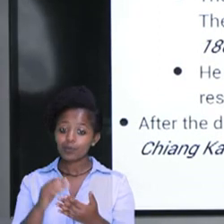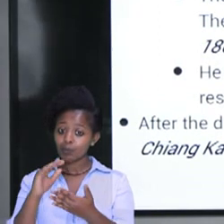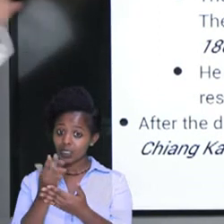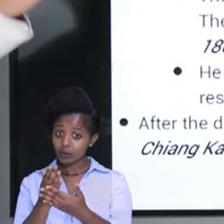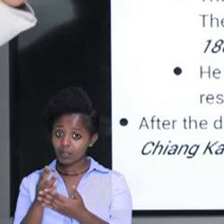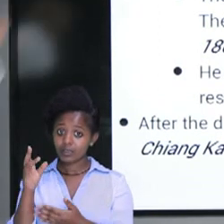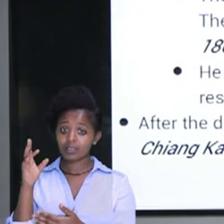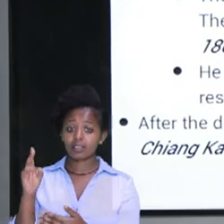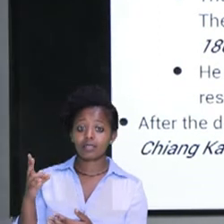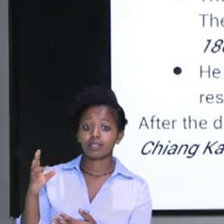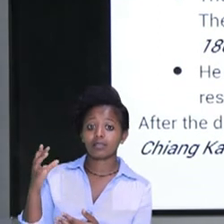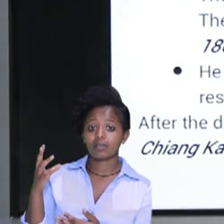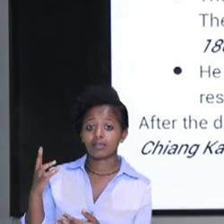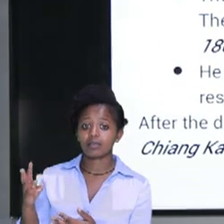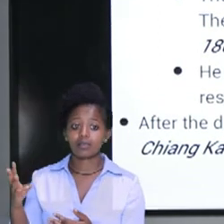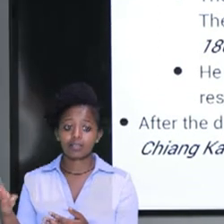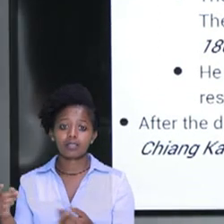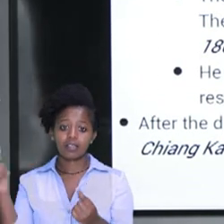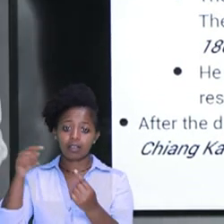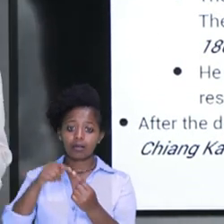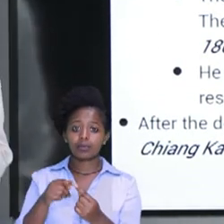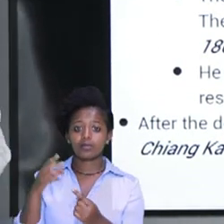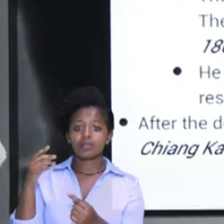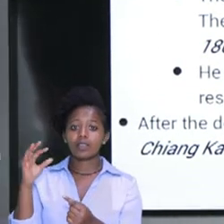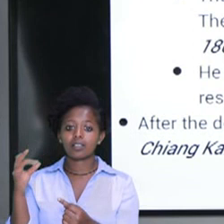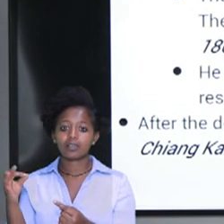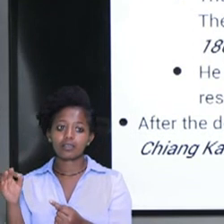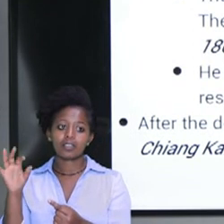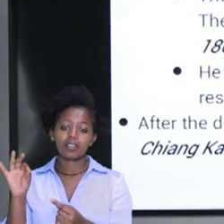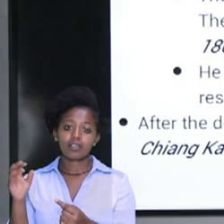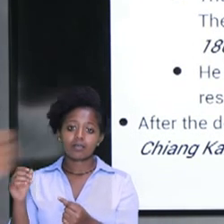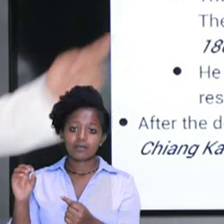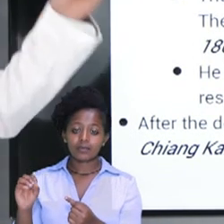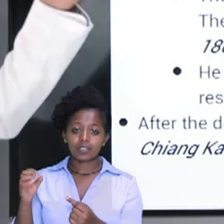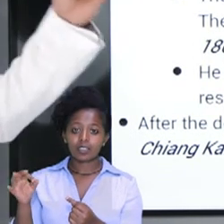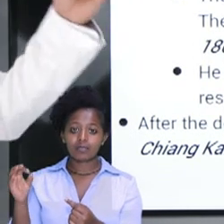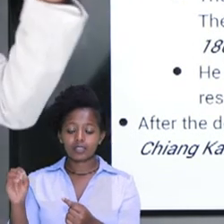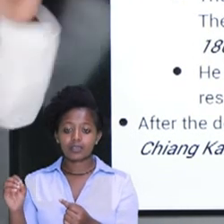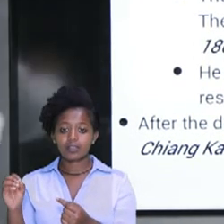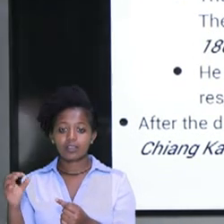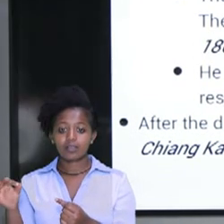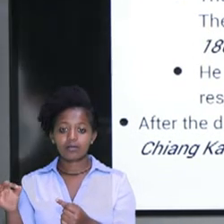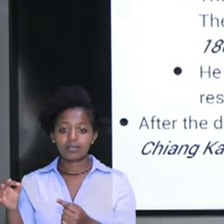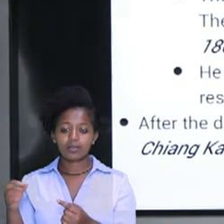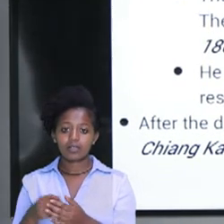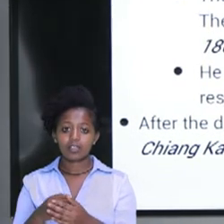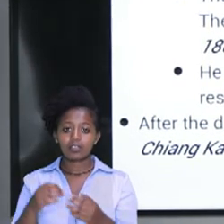Between 1644 up to 1911, China was a feudal